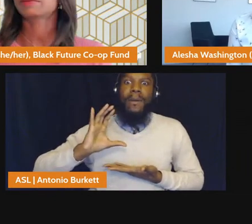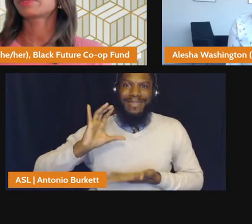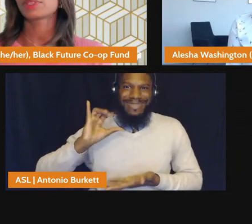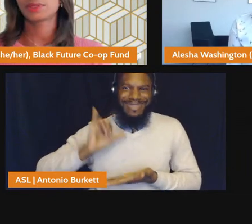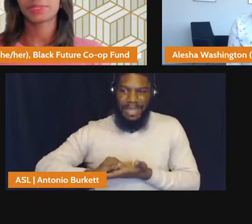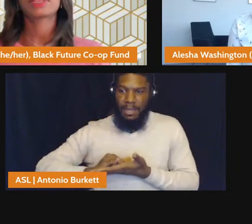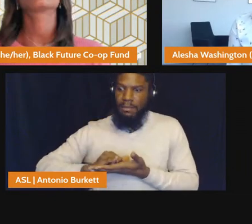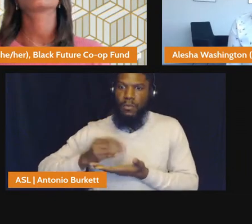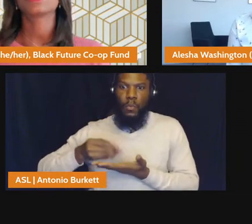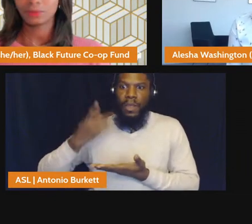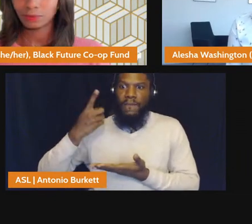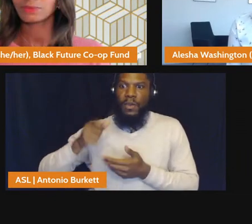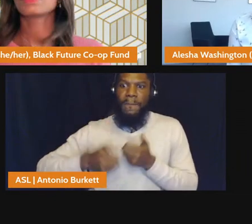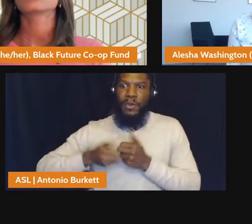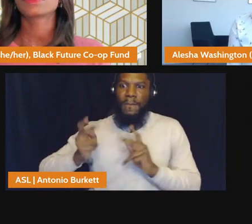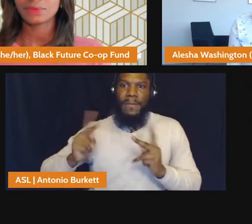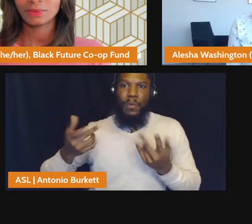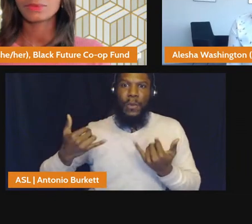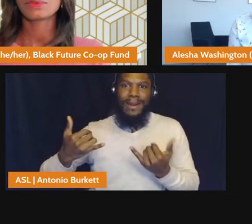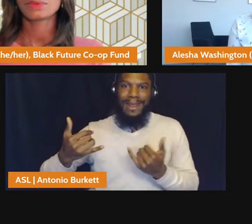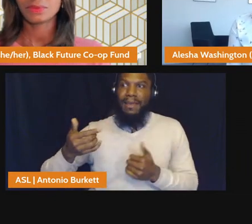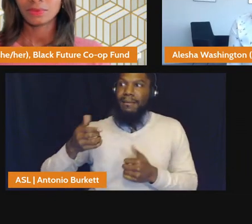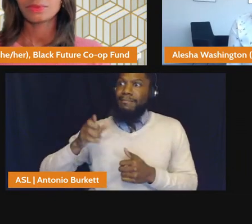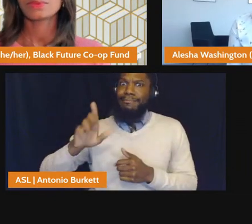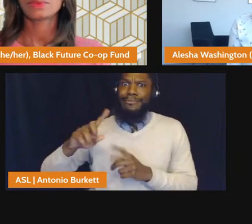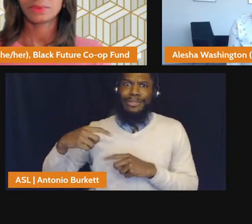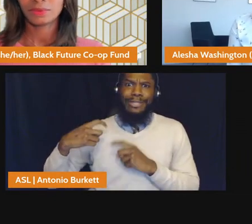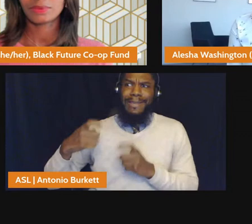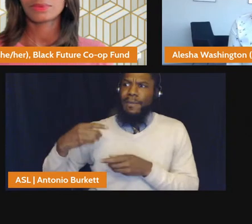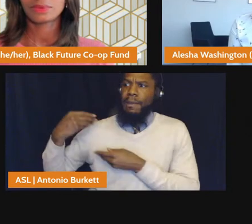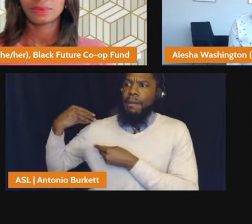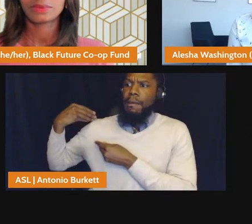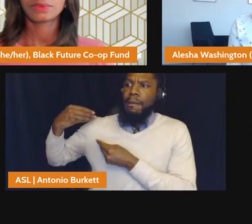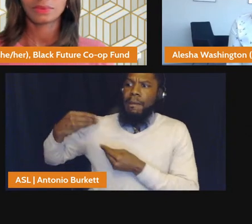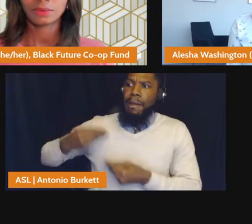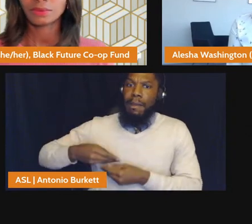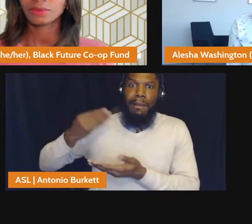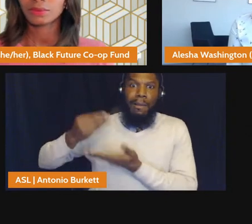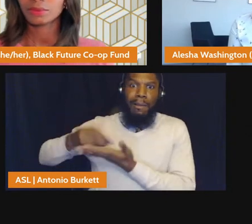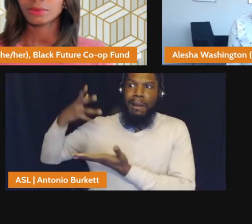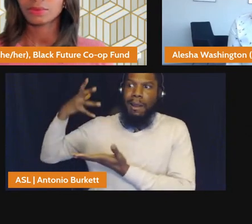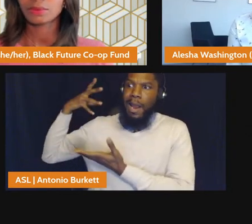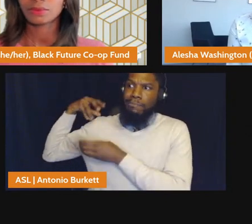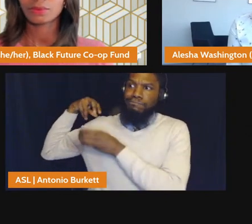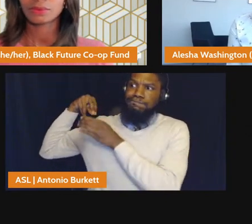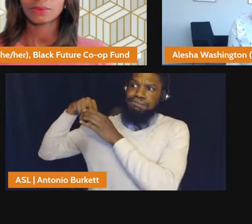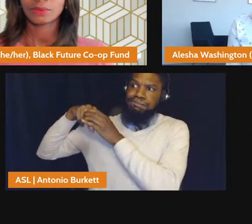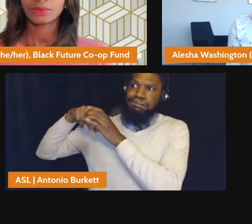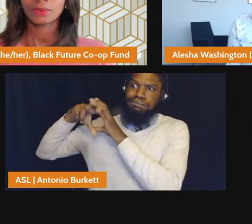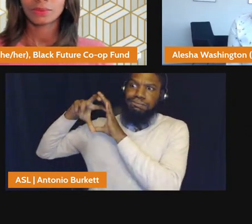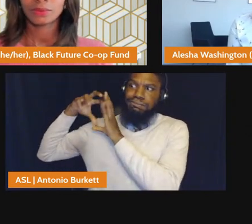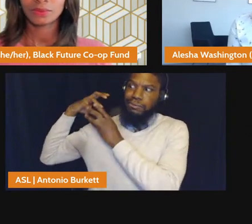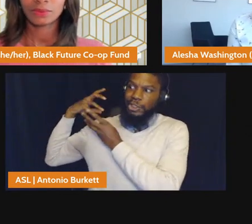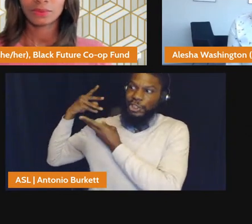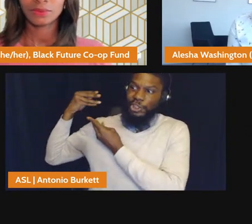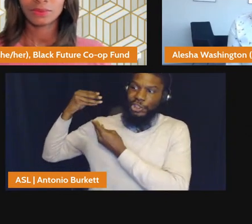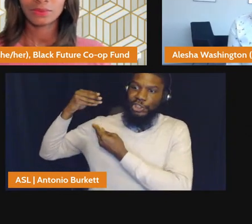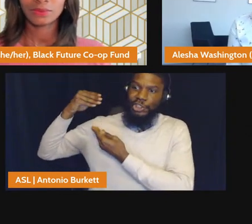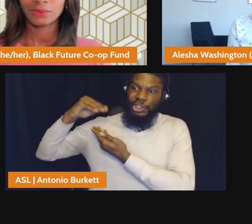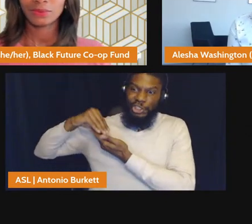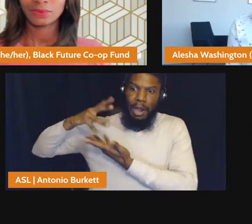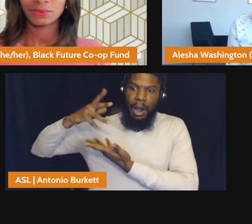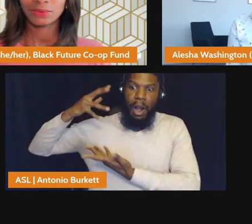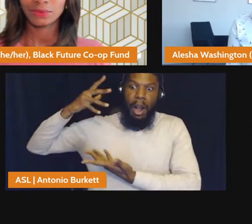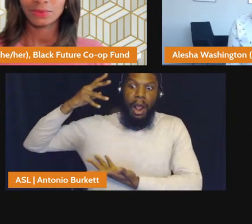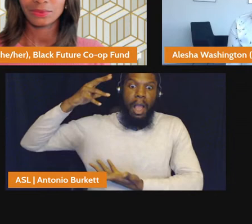right? Because they got it, they inherited it, and we didn't. And so looking at philanthropy through different lenses